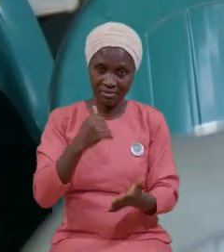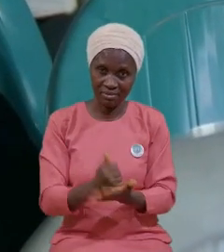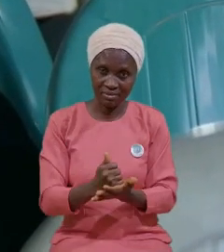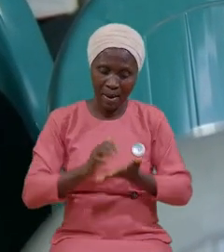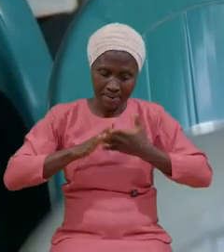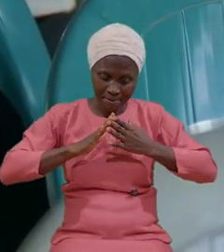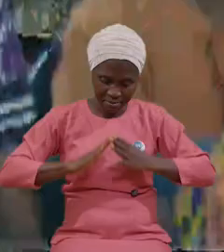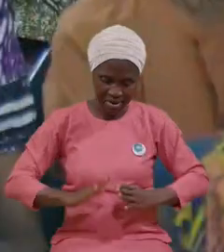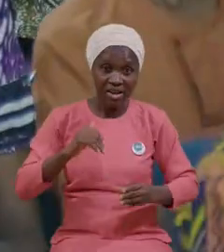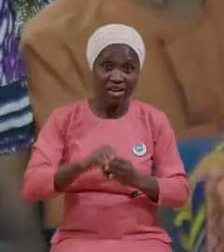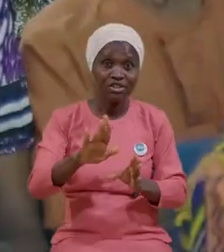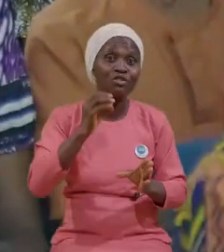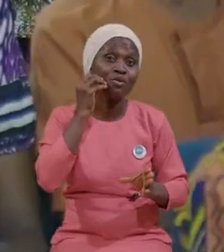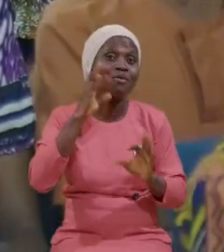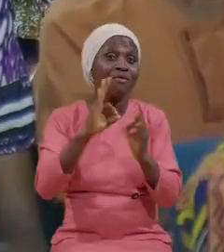Peace in your home.